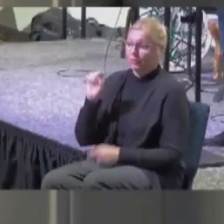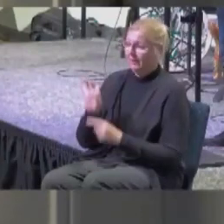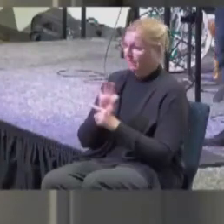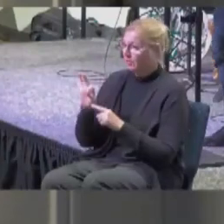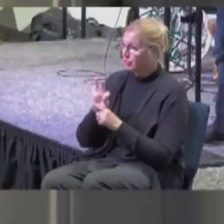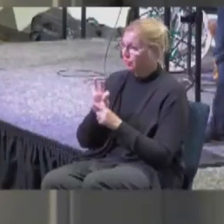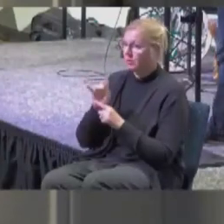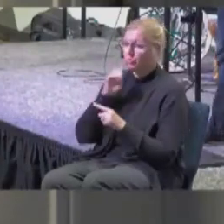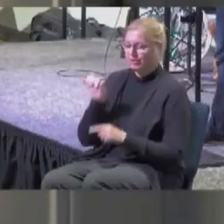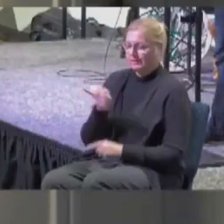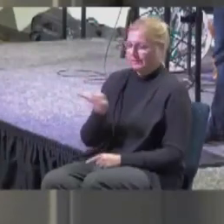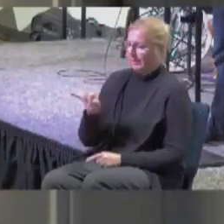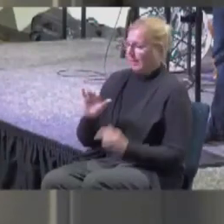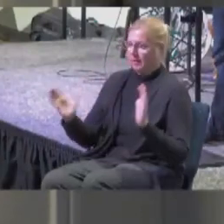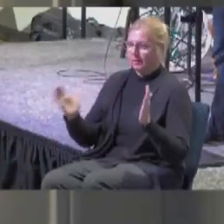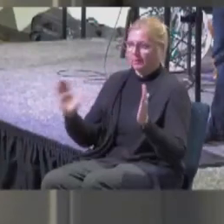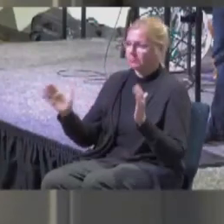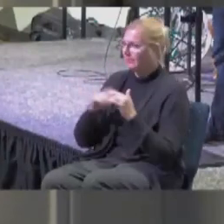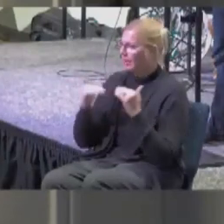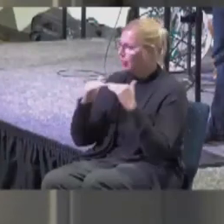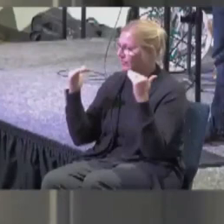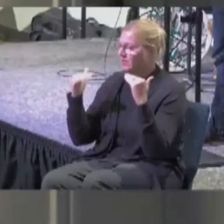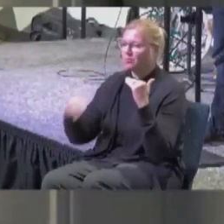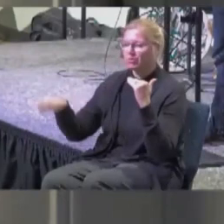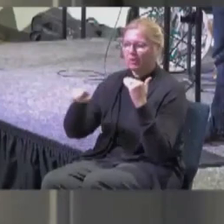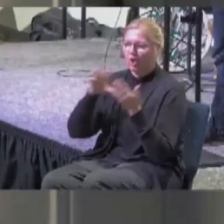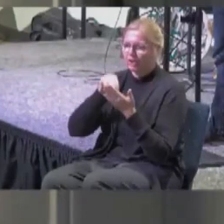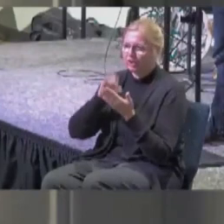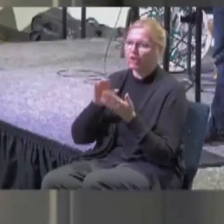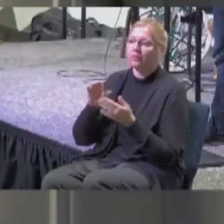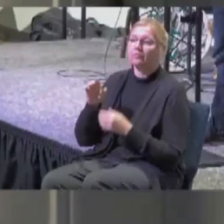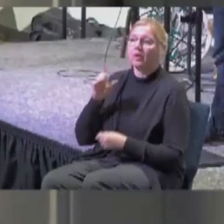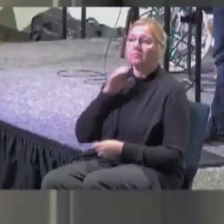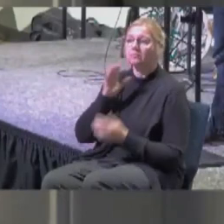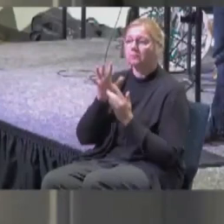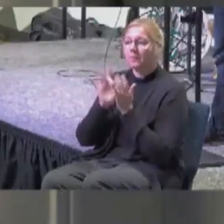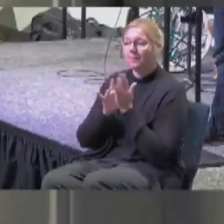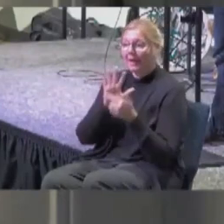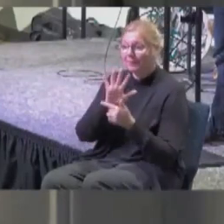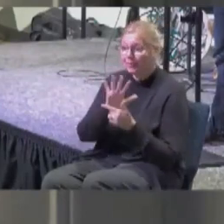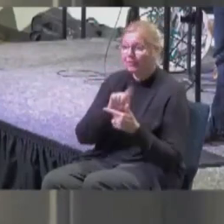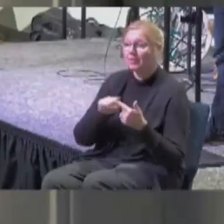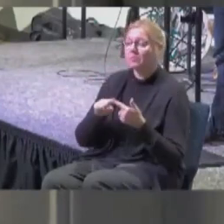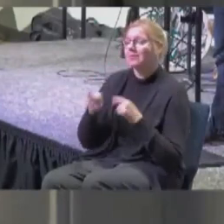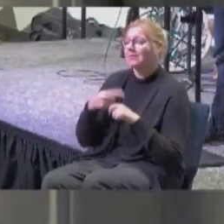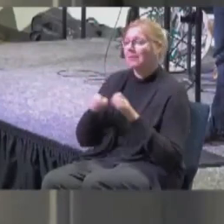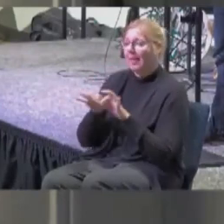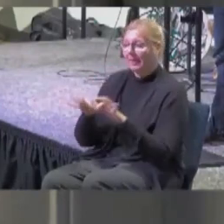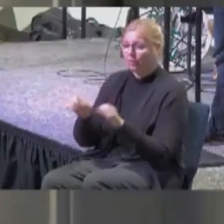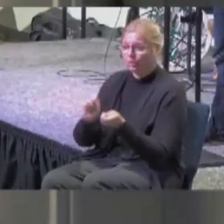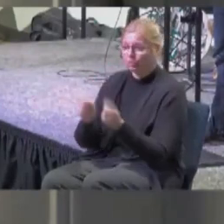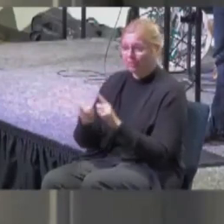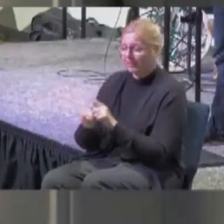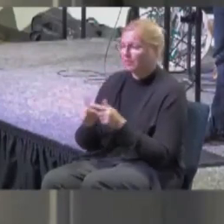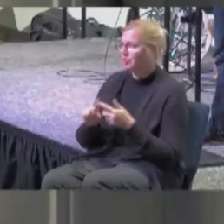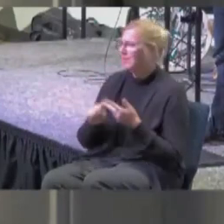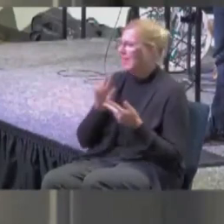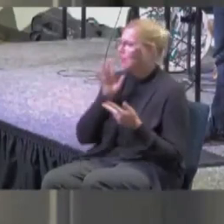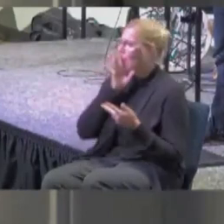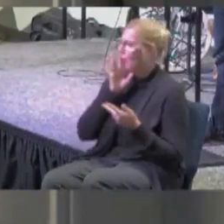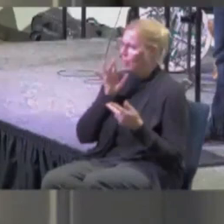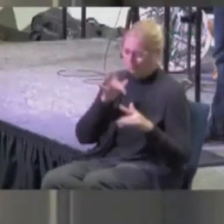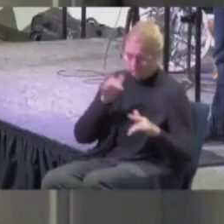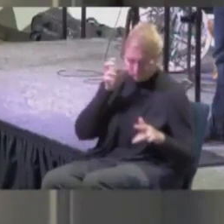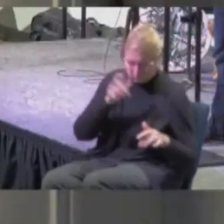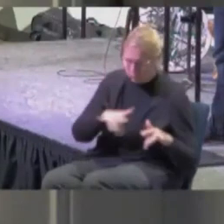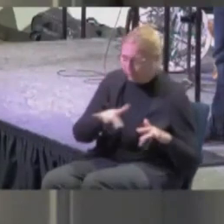intersemiotic equivalences, including everything that we can all learn from Bible films, from sign language translation, and from oral Bible translation